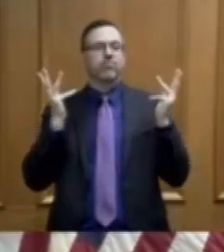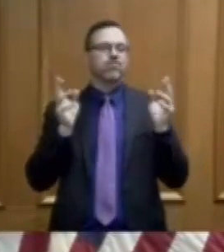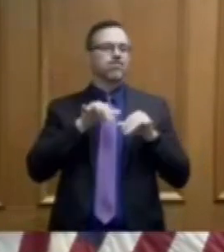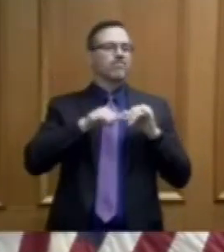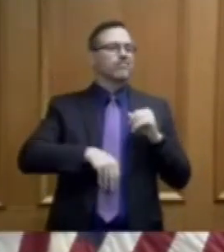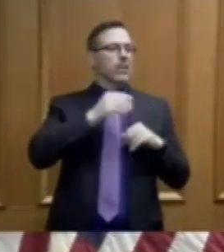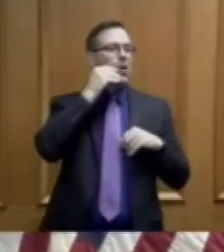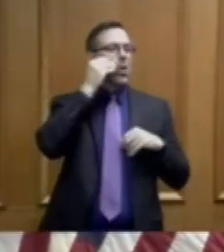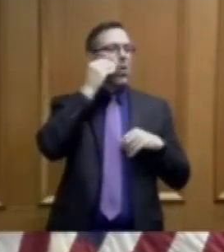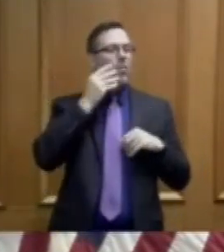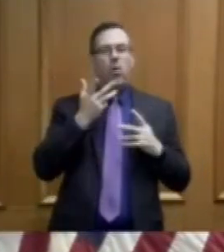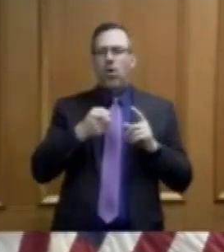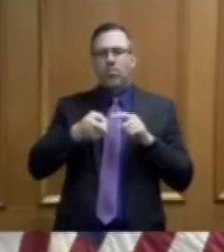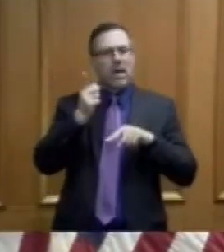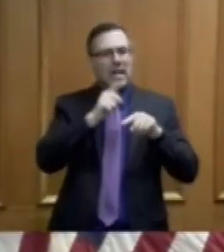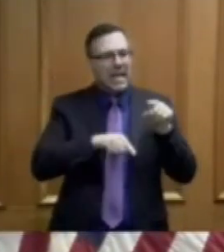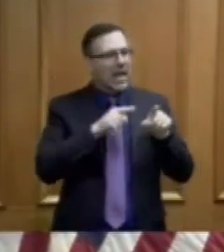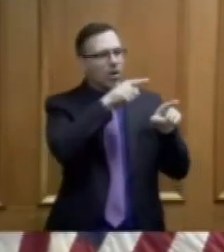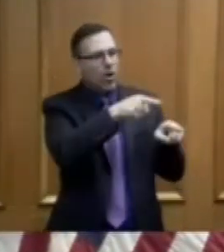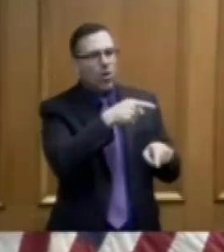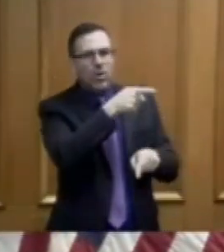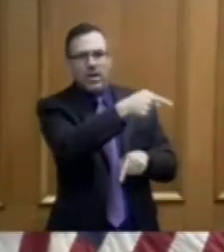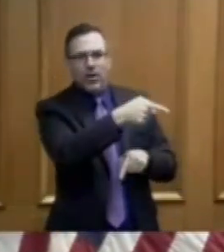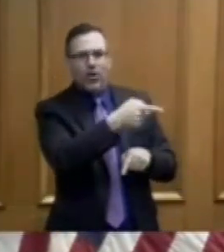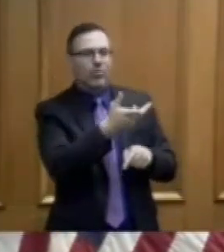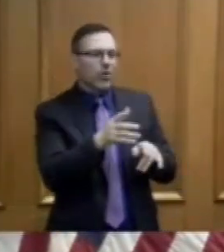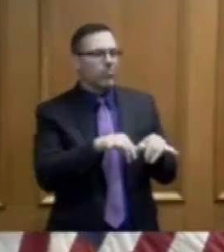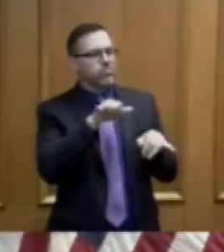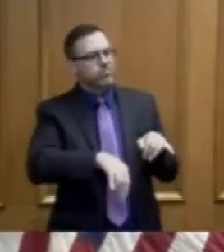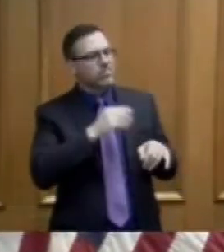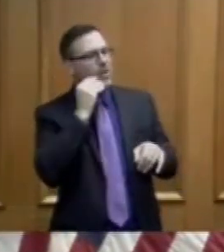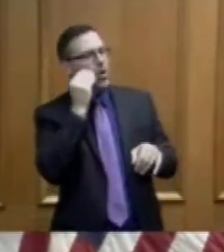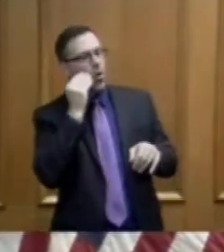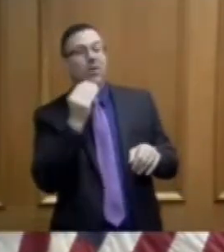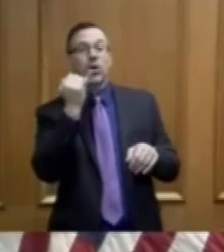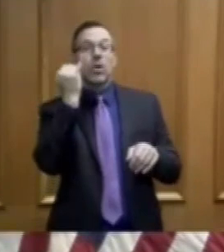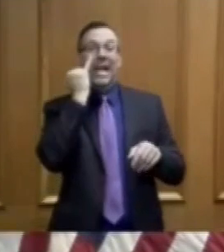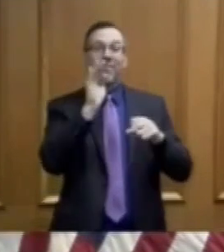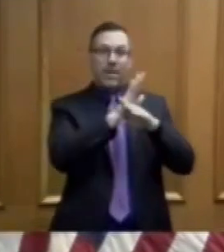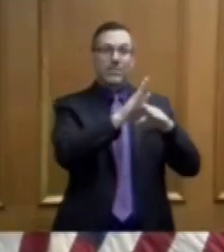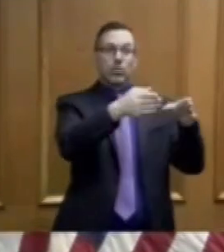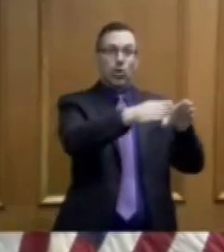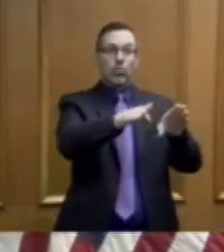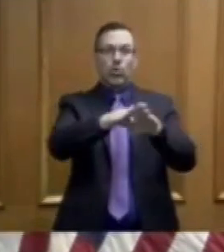these non-essential businesses or to work in those non-essential businesses. So the